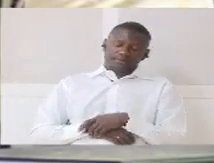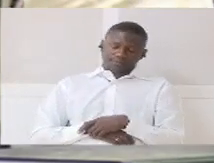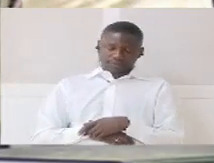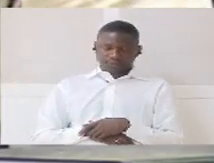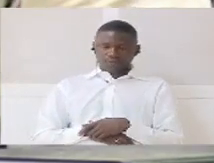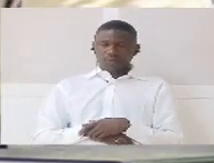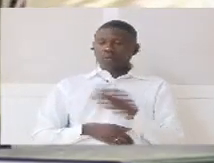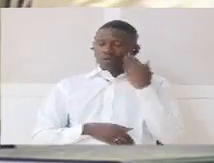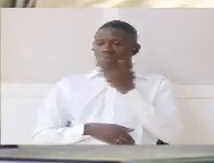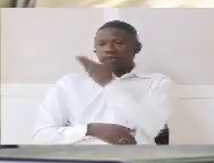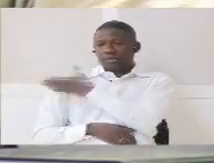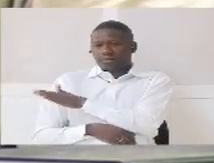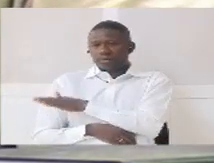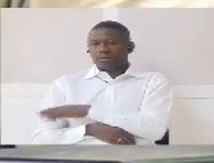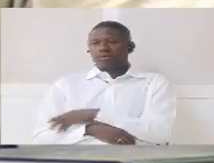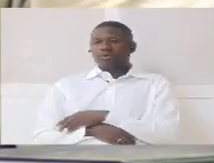card. When I left that,